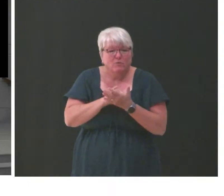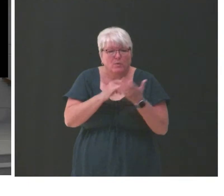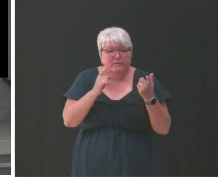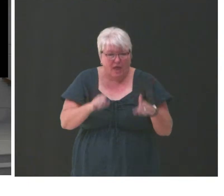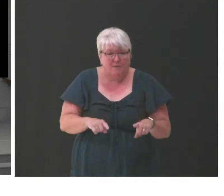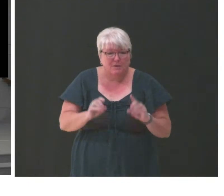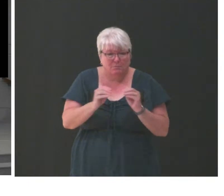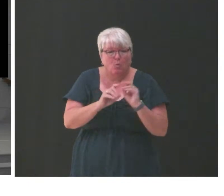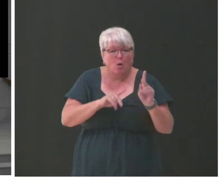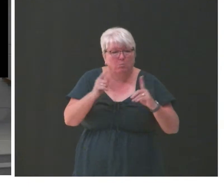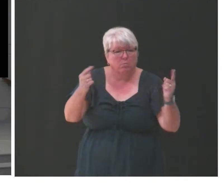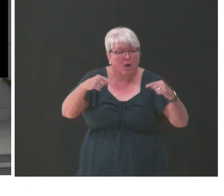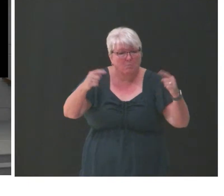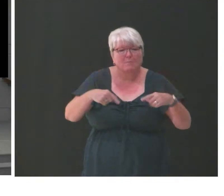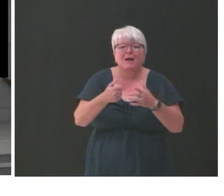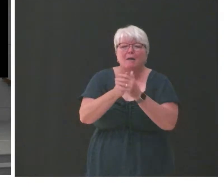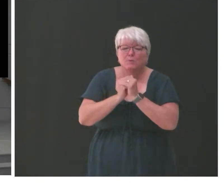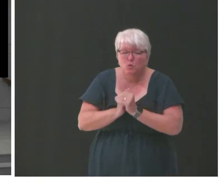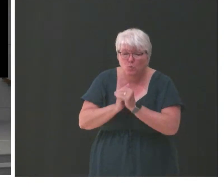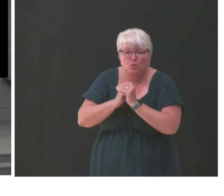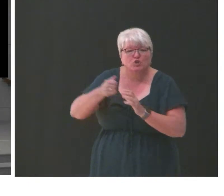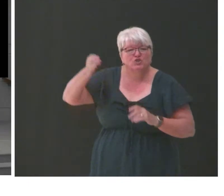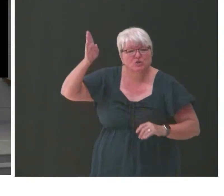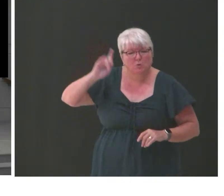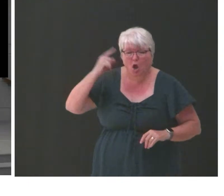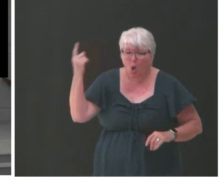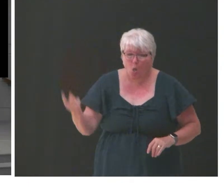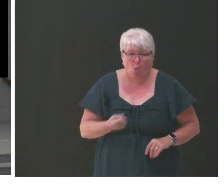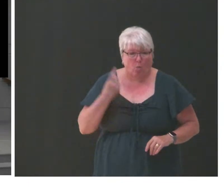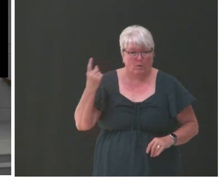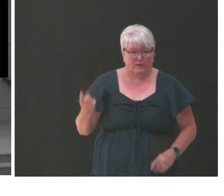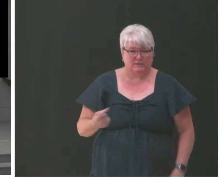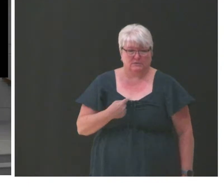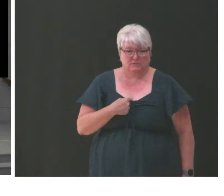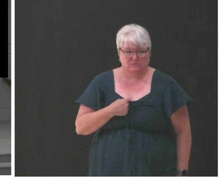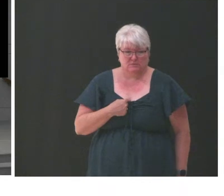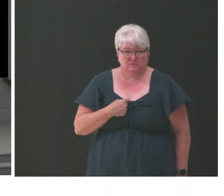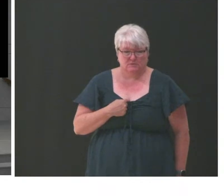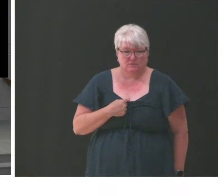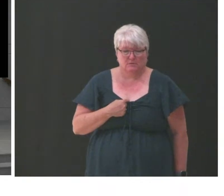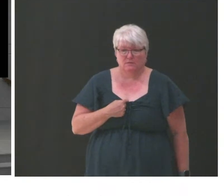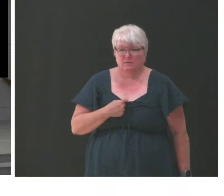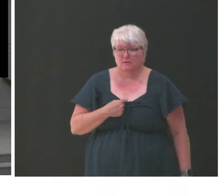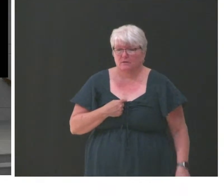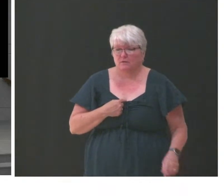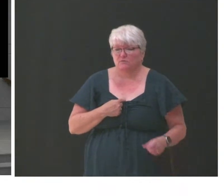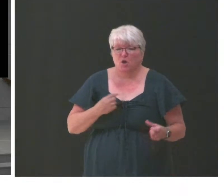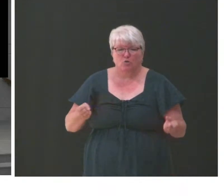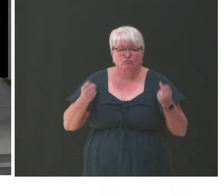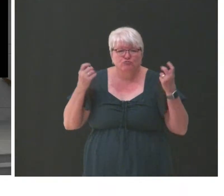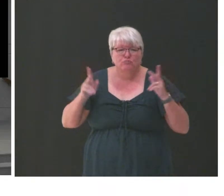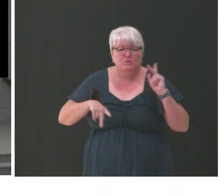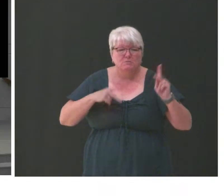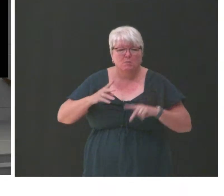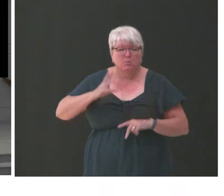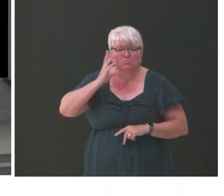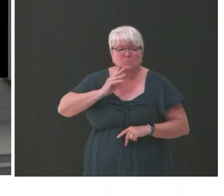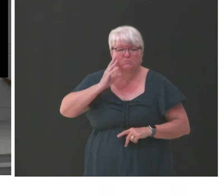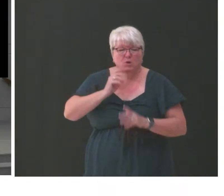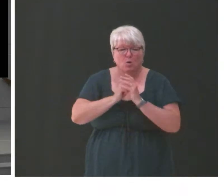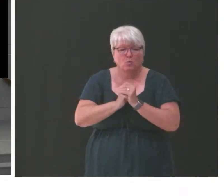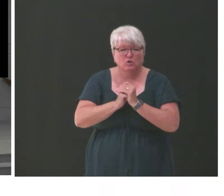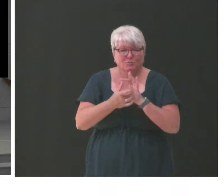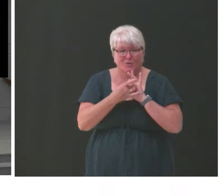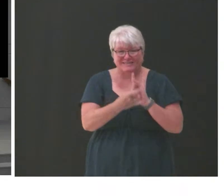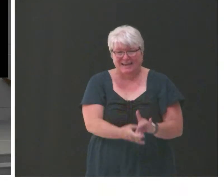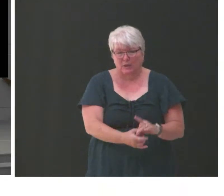happens, but I'm going to worship God all the time. There are too many people's worship experiences that are tied to a